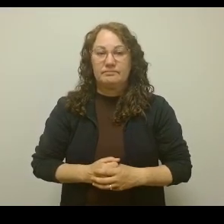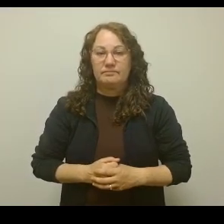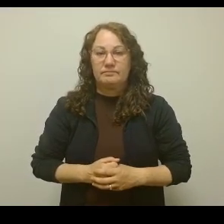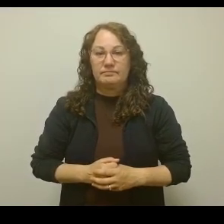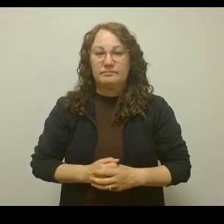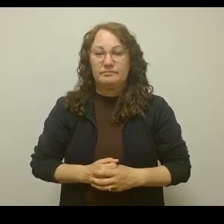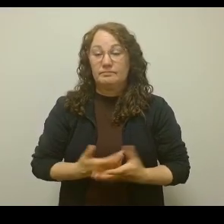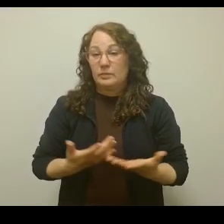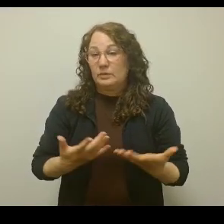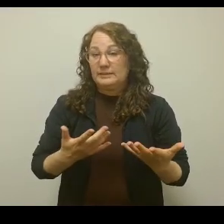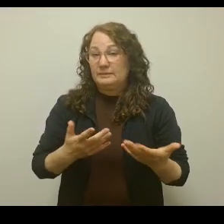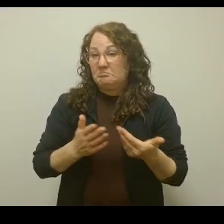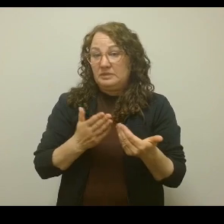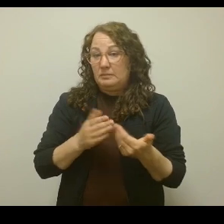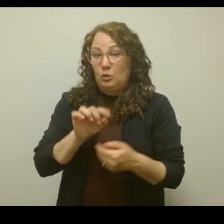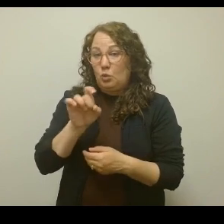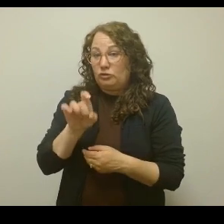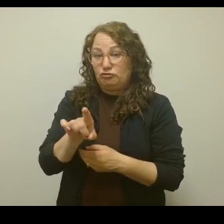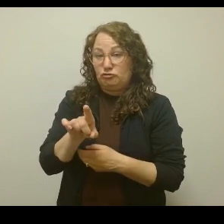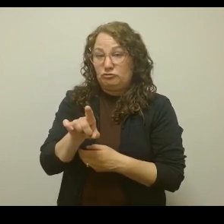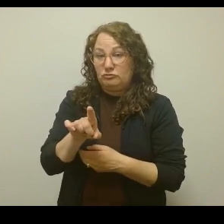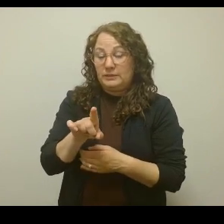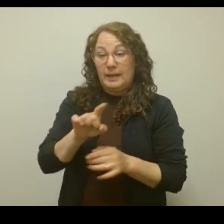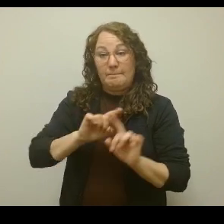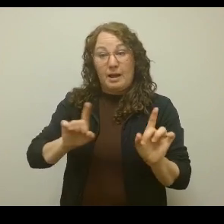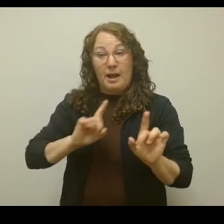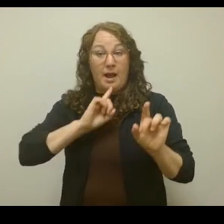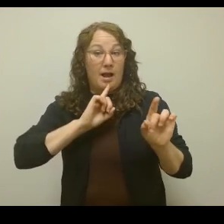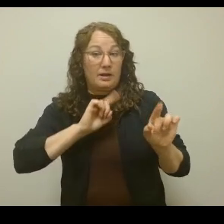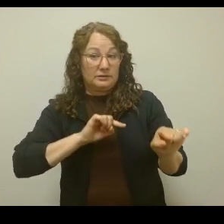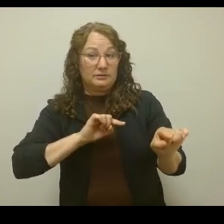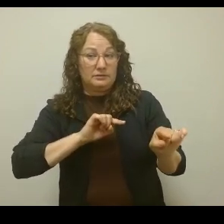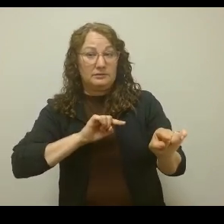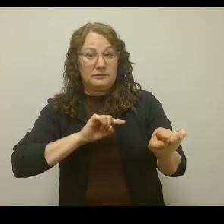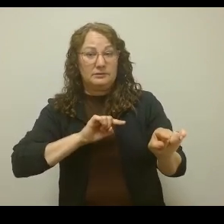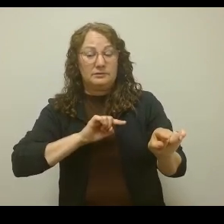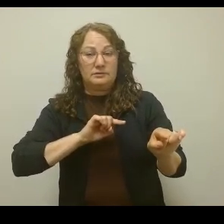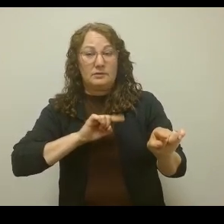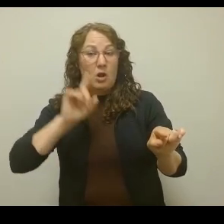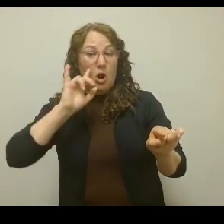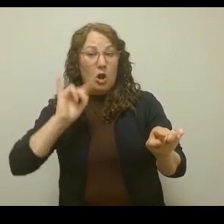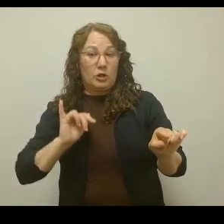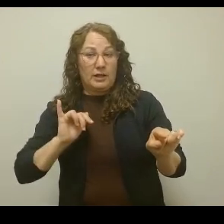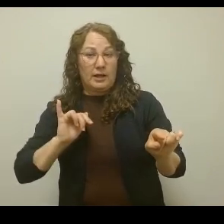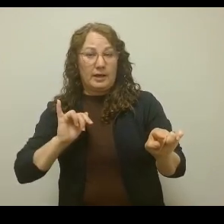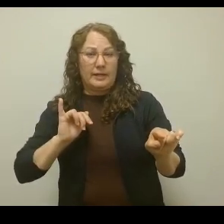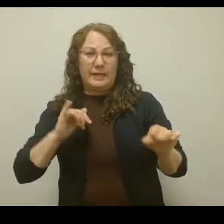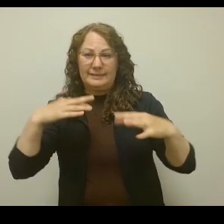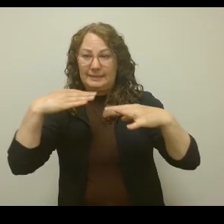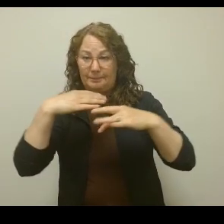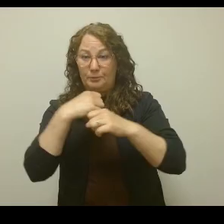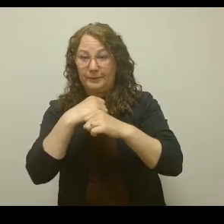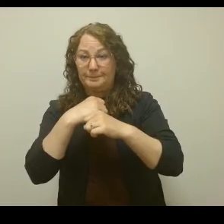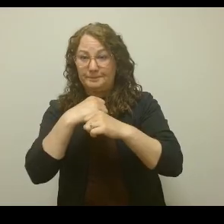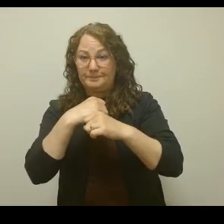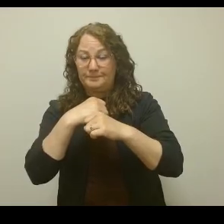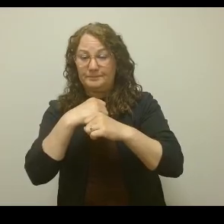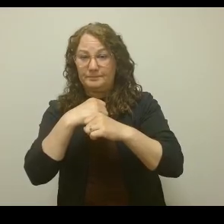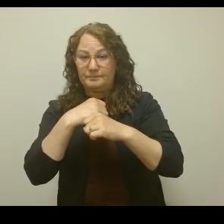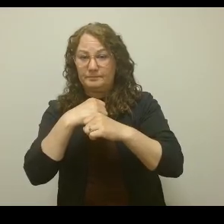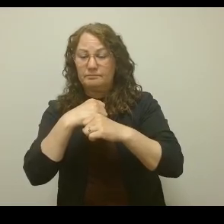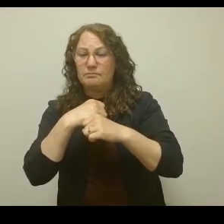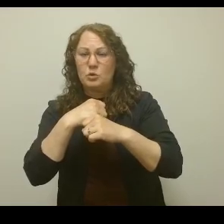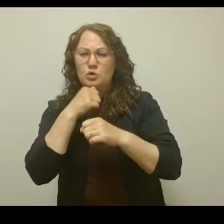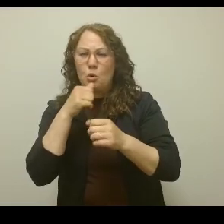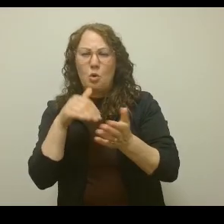a simple question is asked and the response actually takes the form of a type of summary, right? We don't often